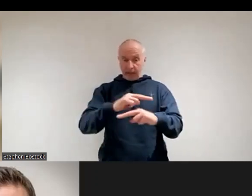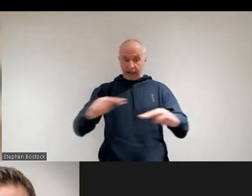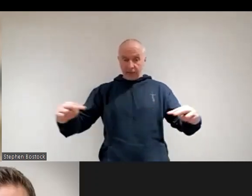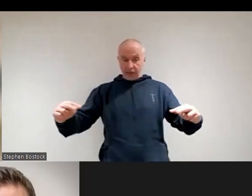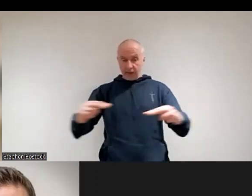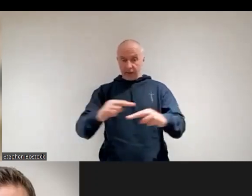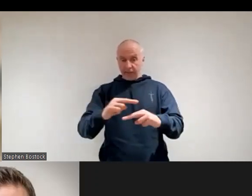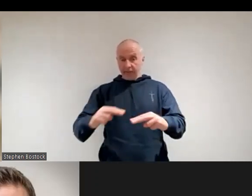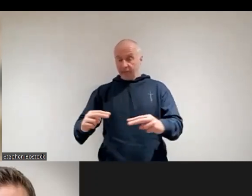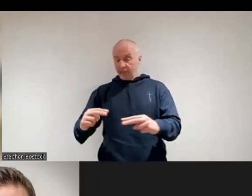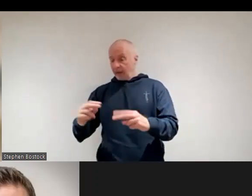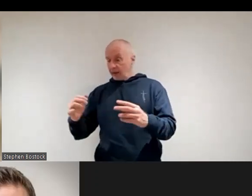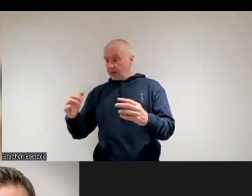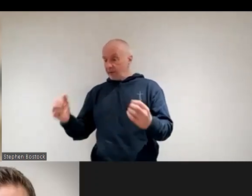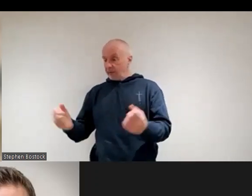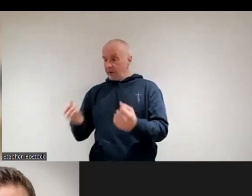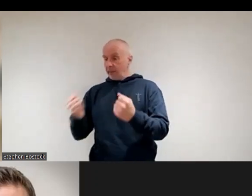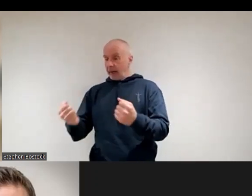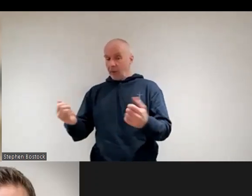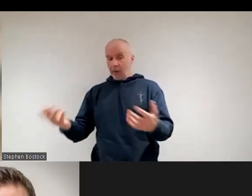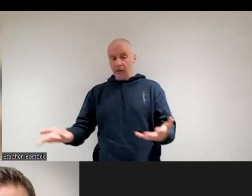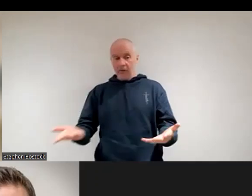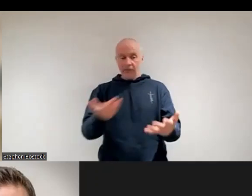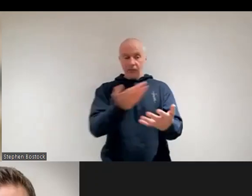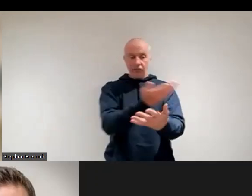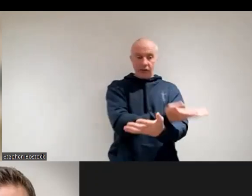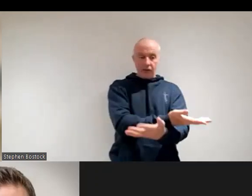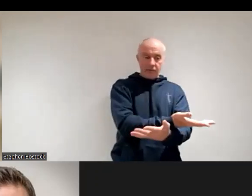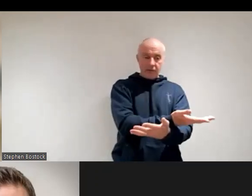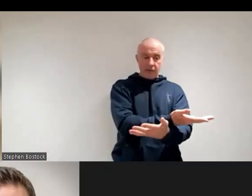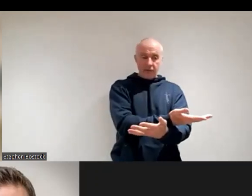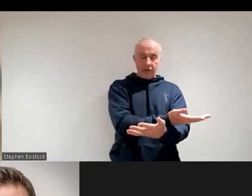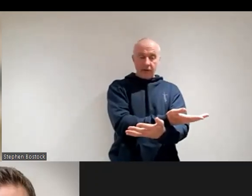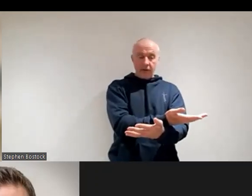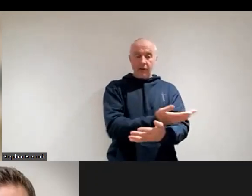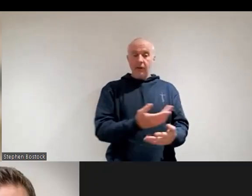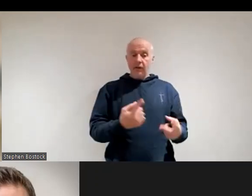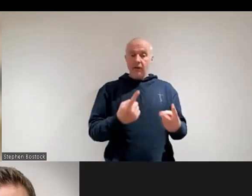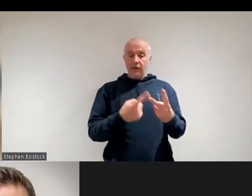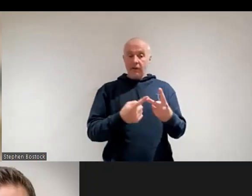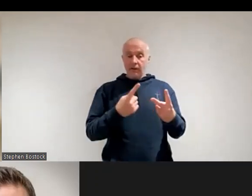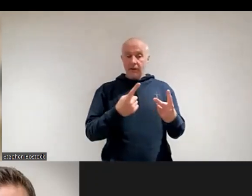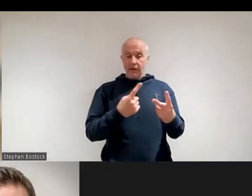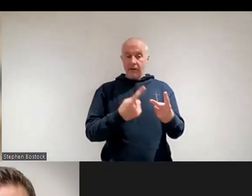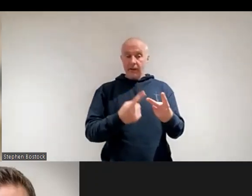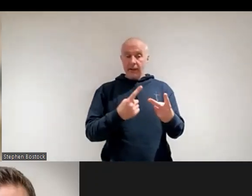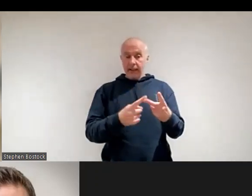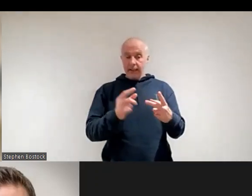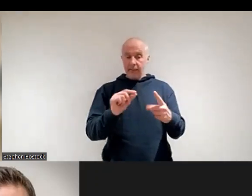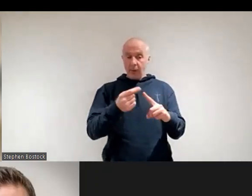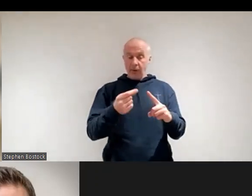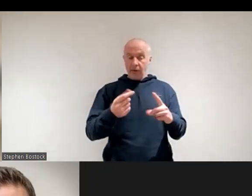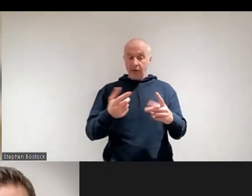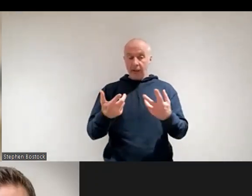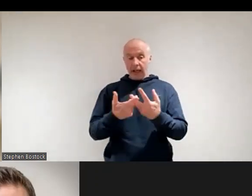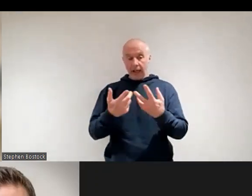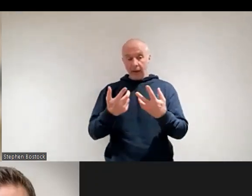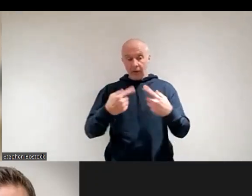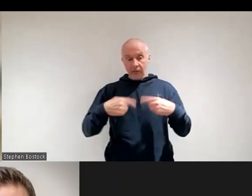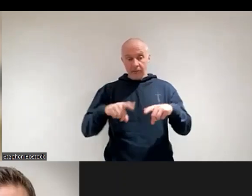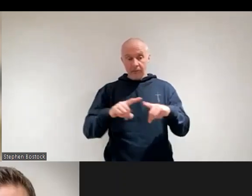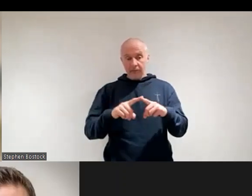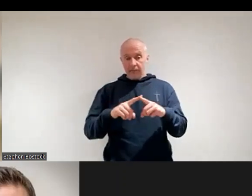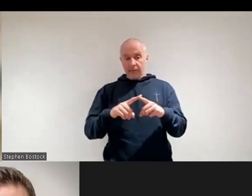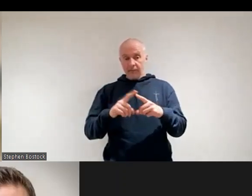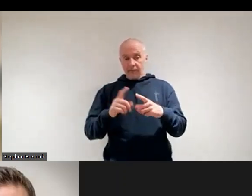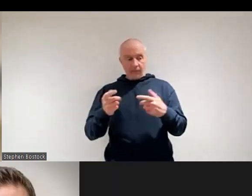of view. The second one is also something very important, is about how you manage the power flow.